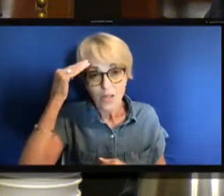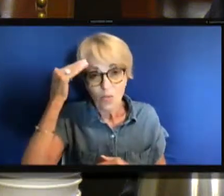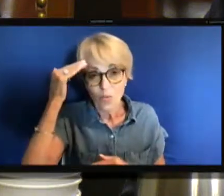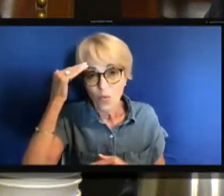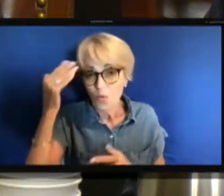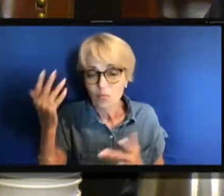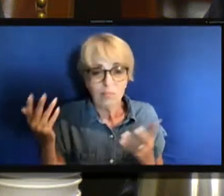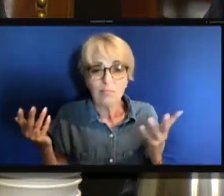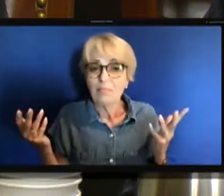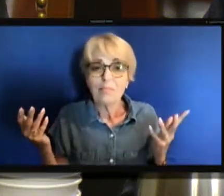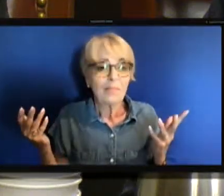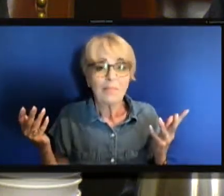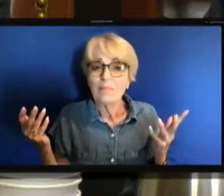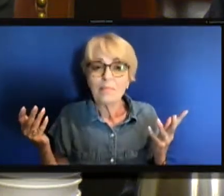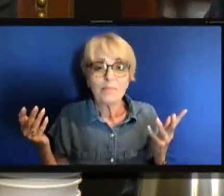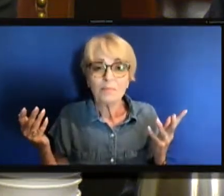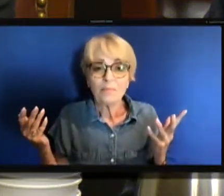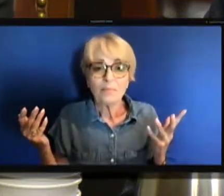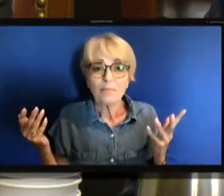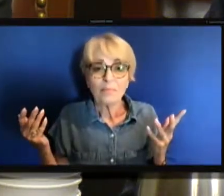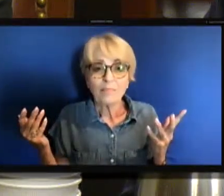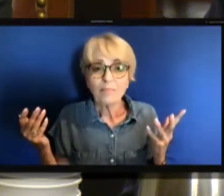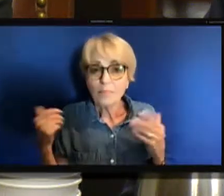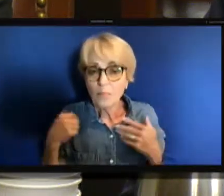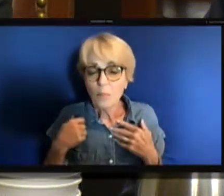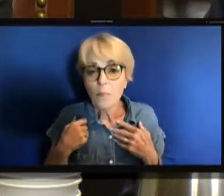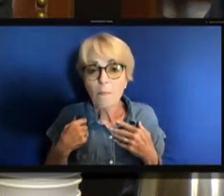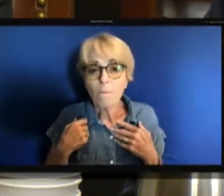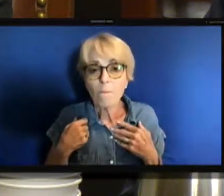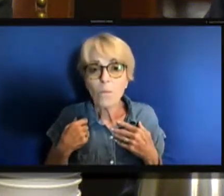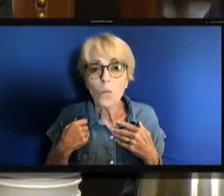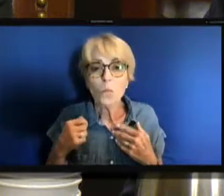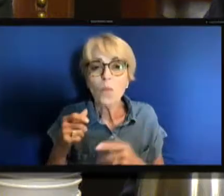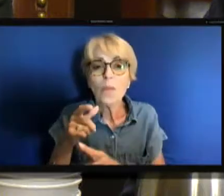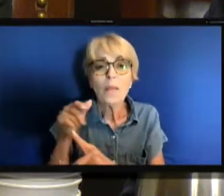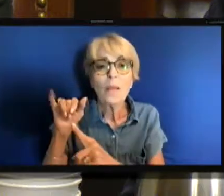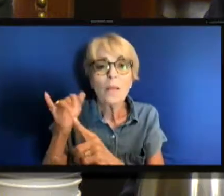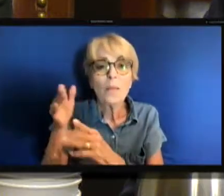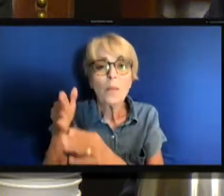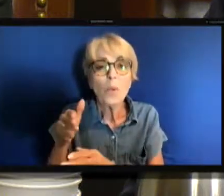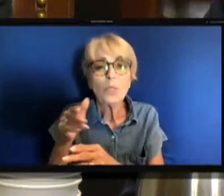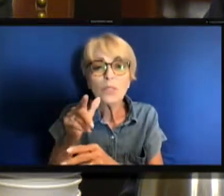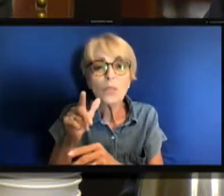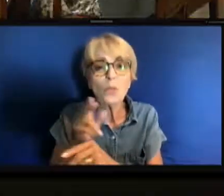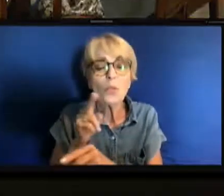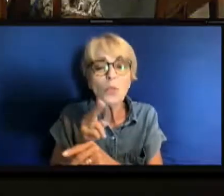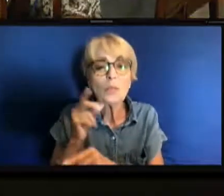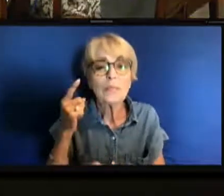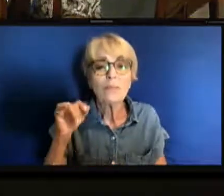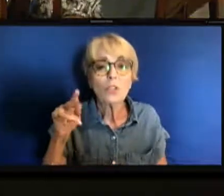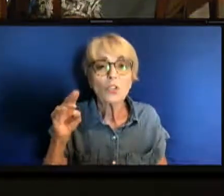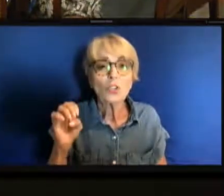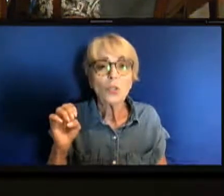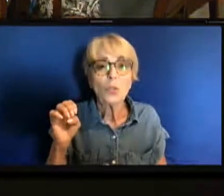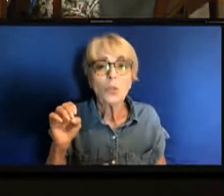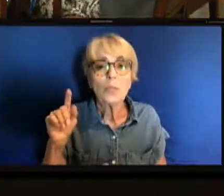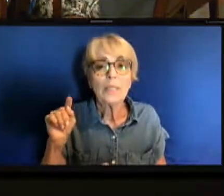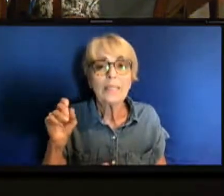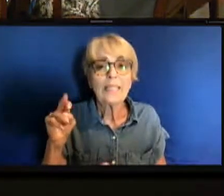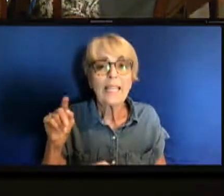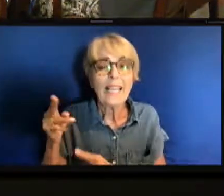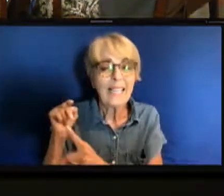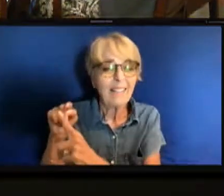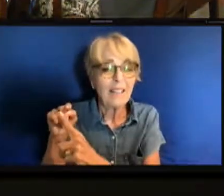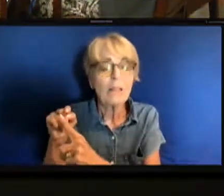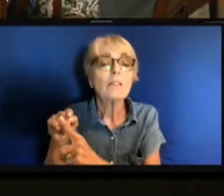nobody, whether it was, what was the person that the mayor used for the Juneteenth celebration? Balance Marketing and right. Events was the They had selected.